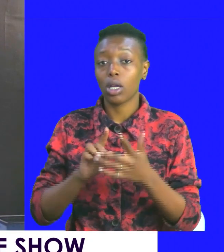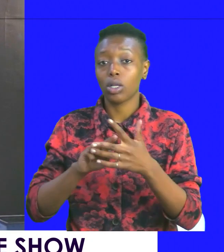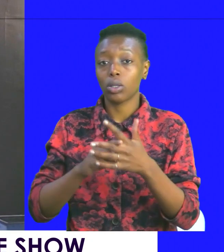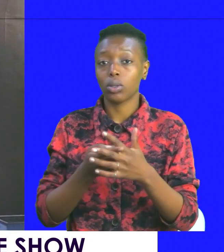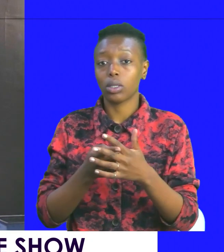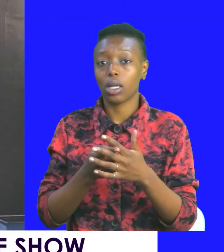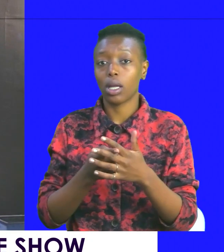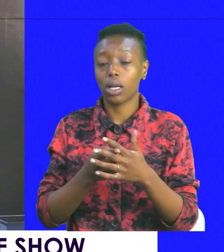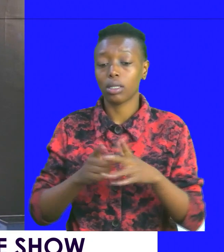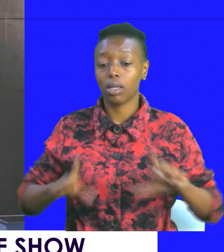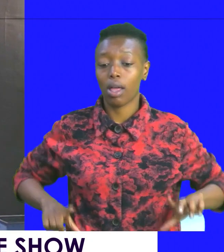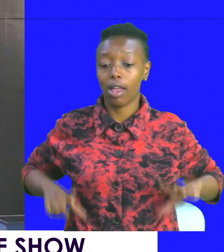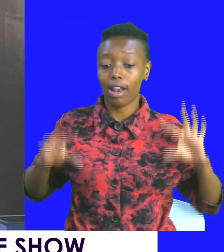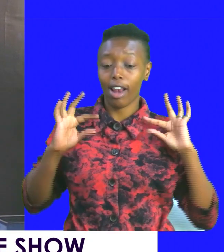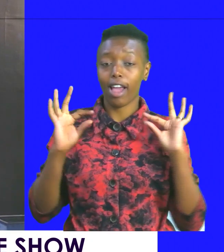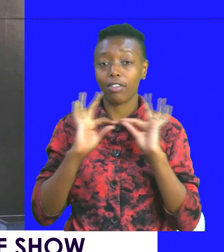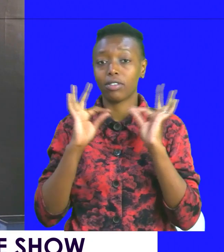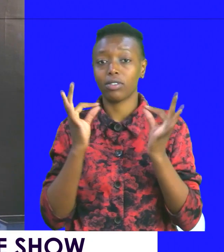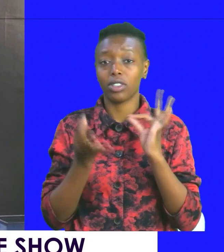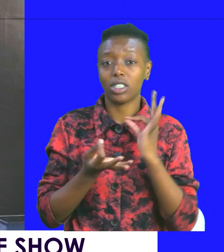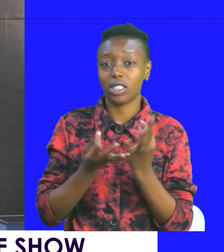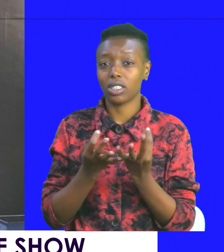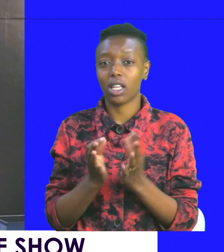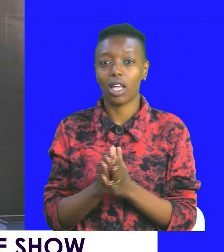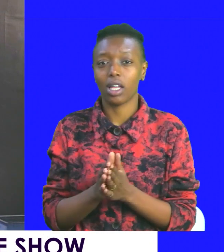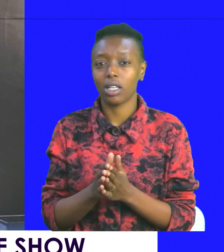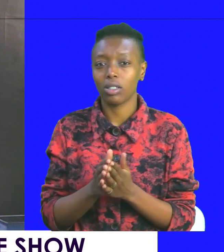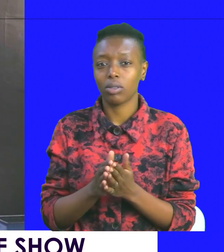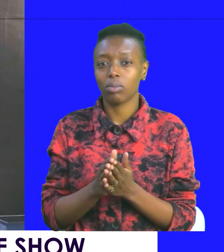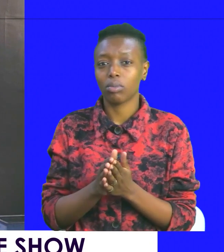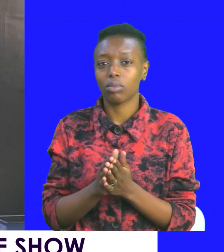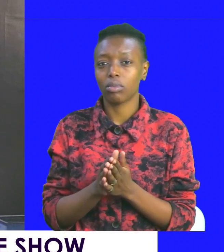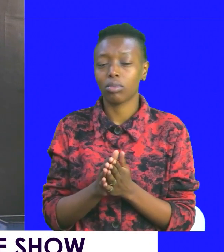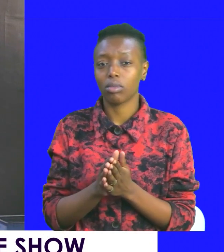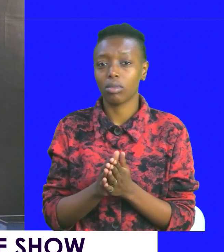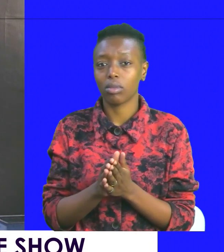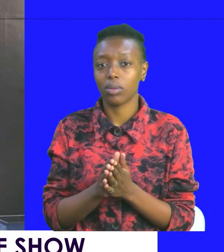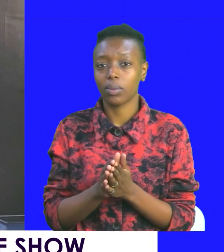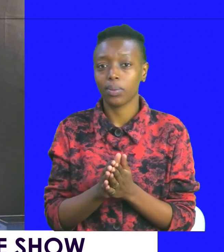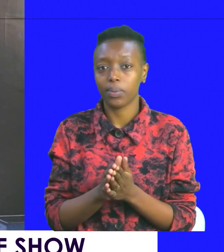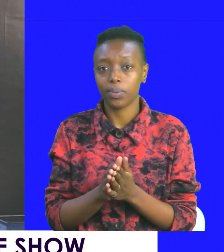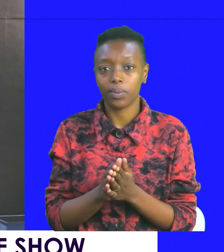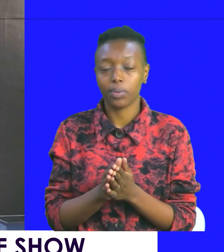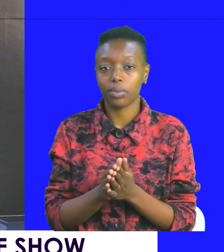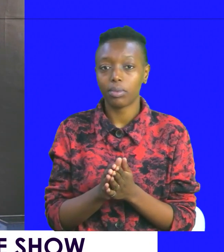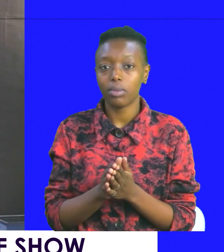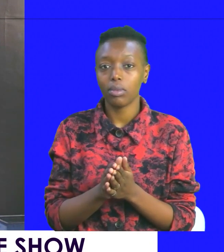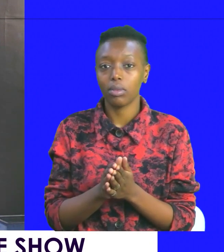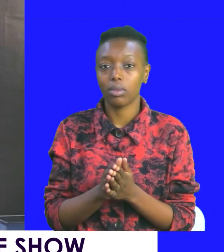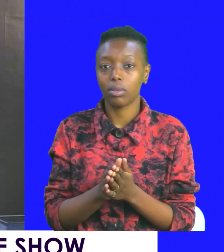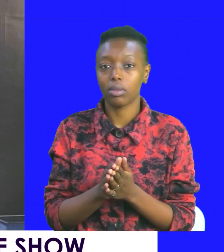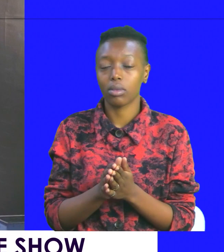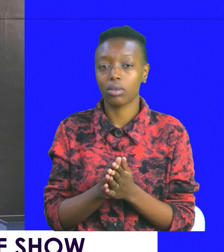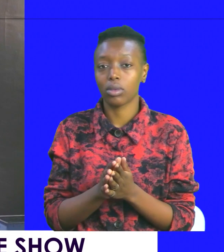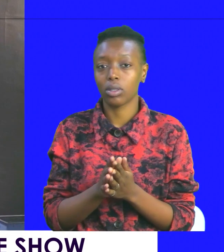lifestyle, when you start, you know, giving somebody a gift and just, you know, being good to and kind